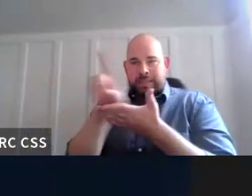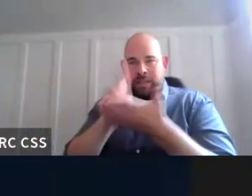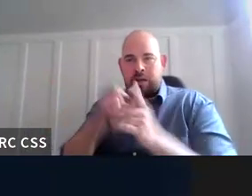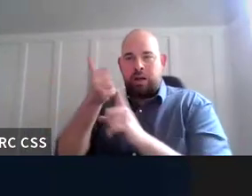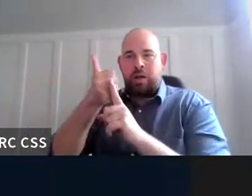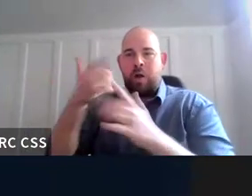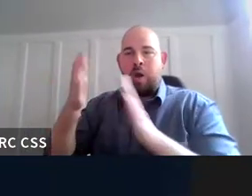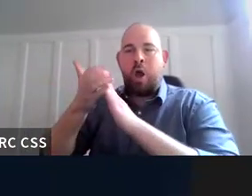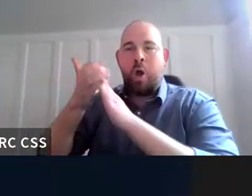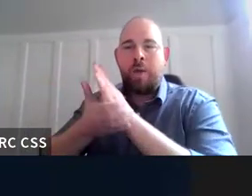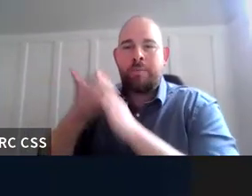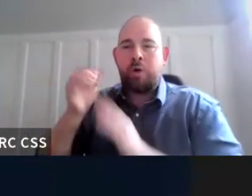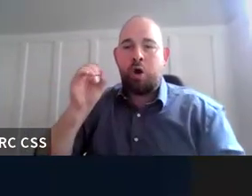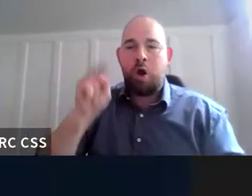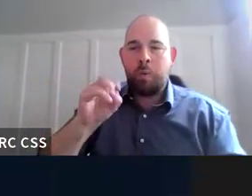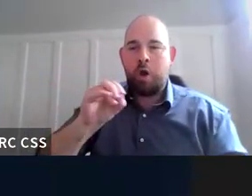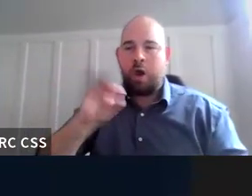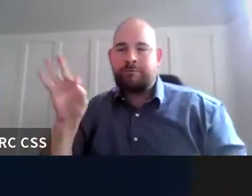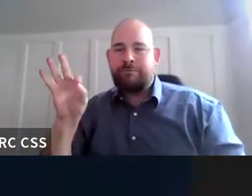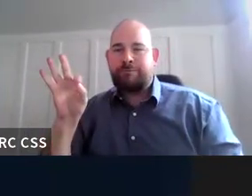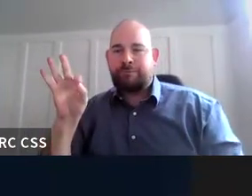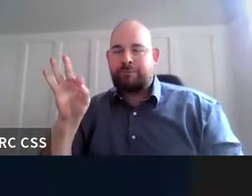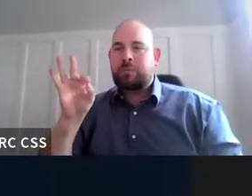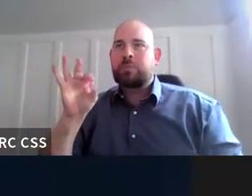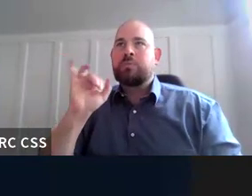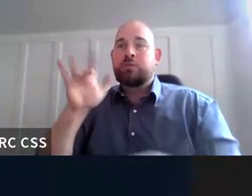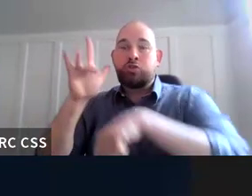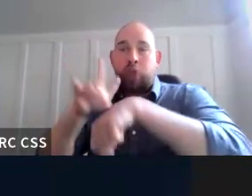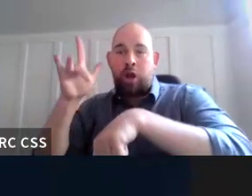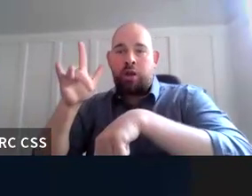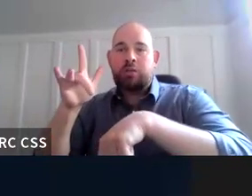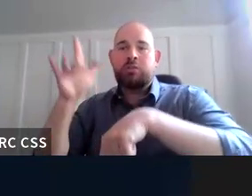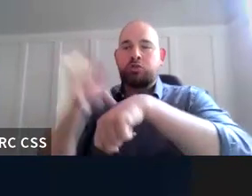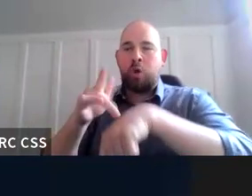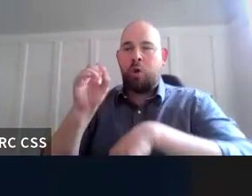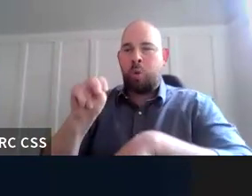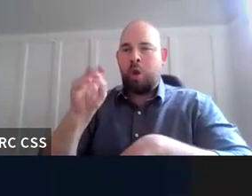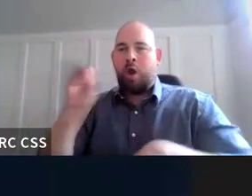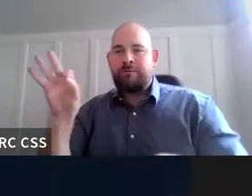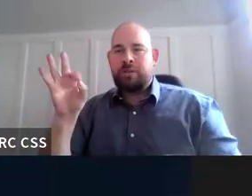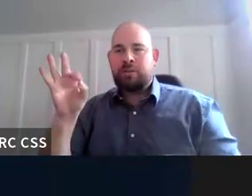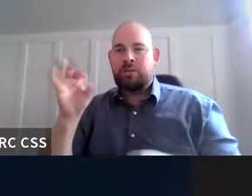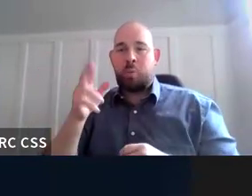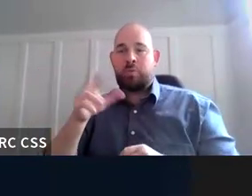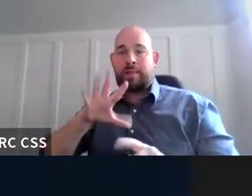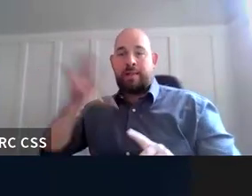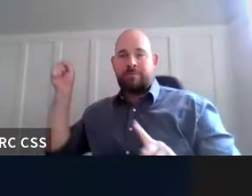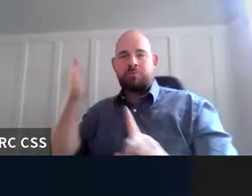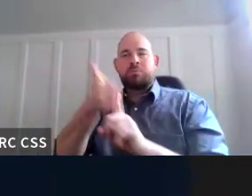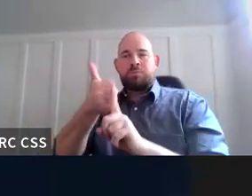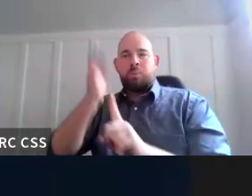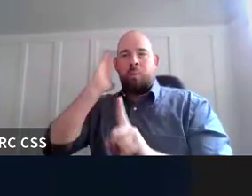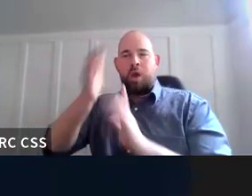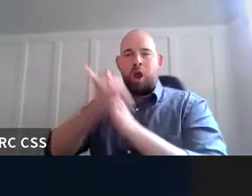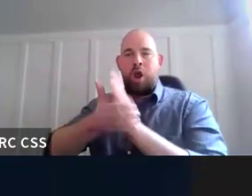the bathroom. So for these, this was designed to automatically shut off. So it was an automatic on and automatic shut off. So it was the